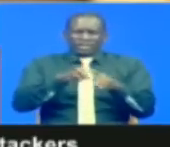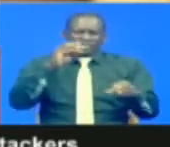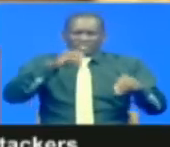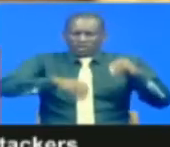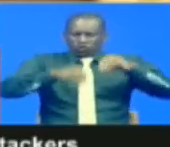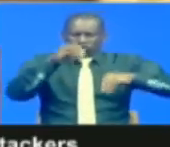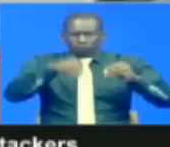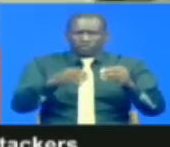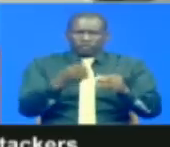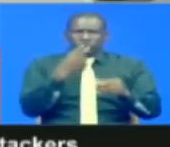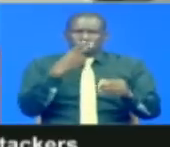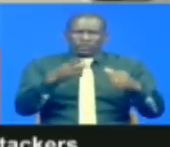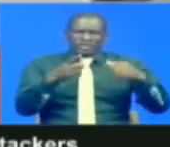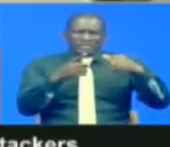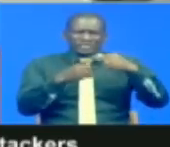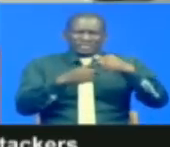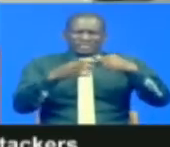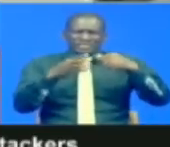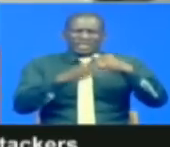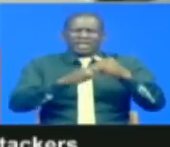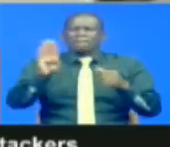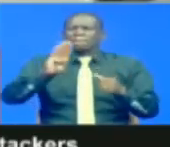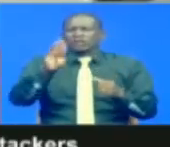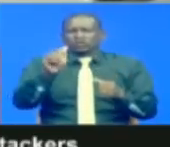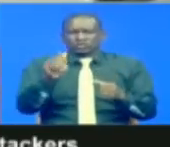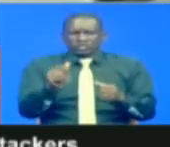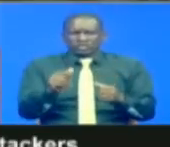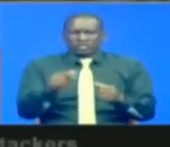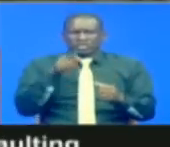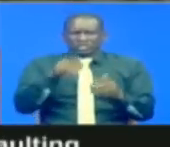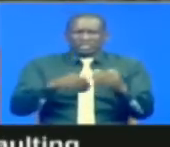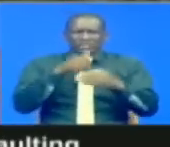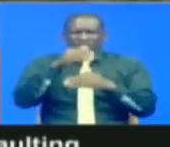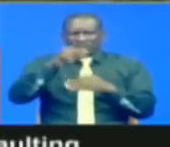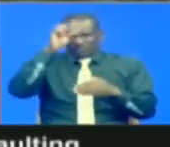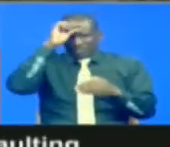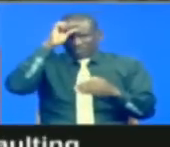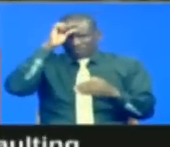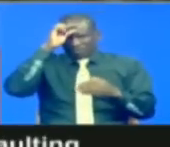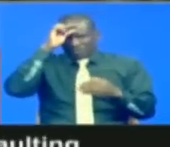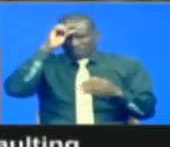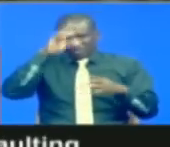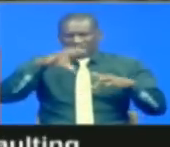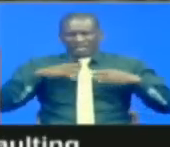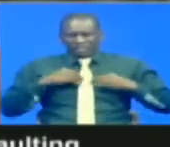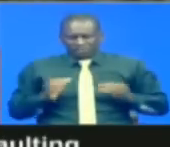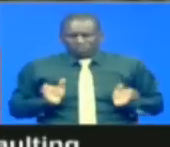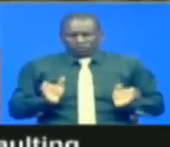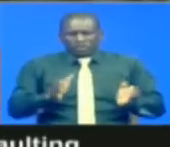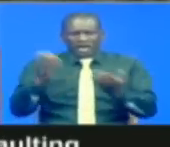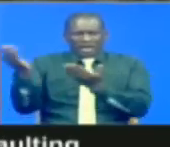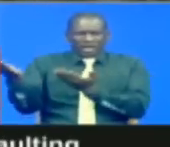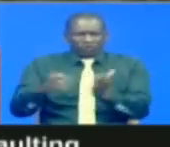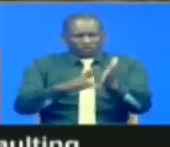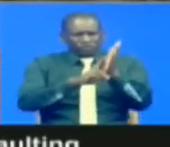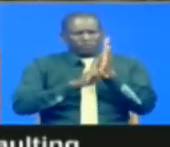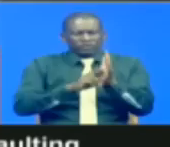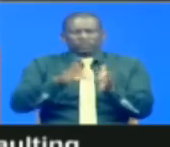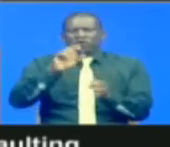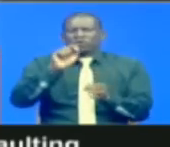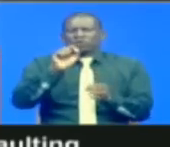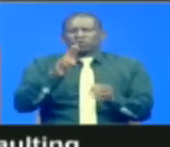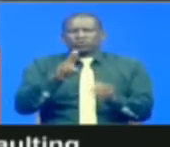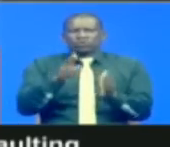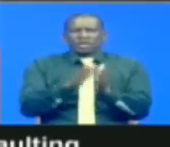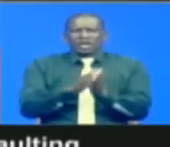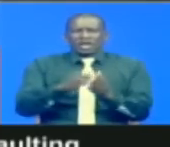about 269 billion shillings. That comes after the government yielded to pressure and allowed representatives of COTU and the Federation